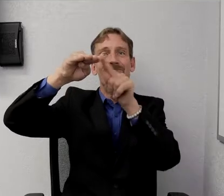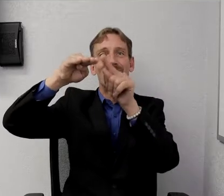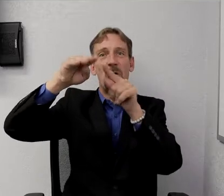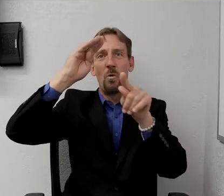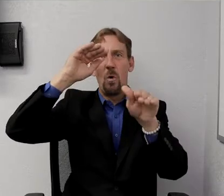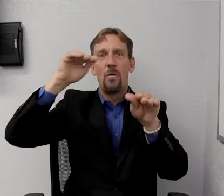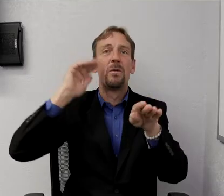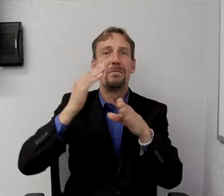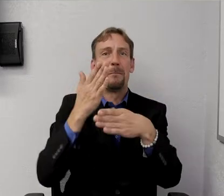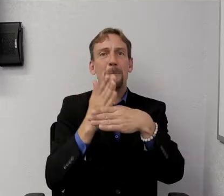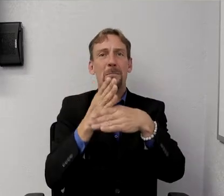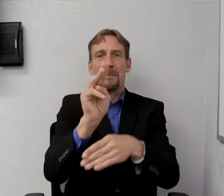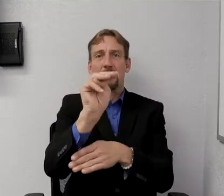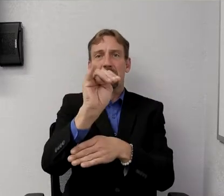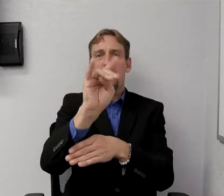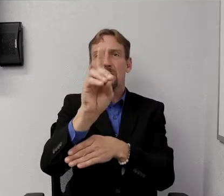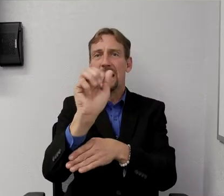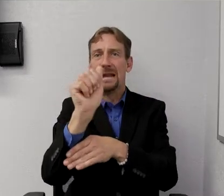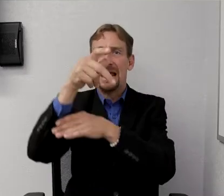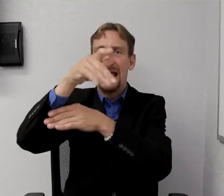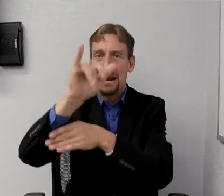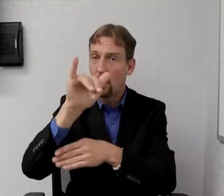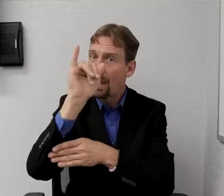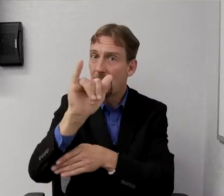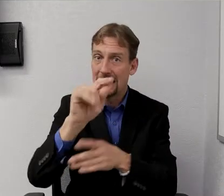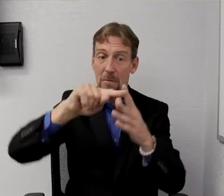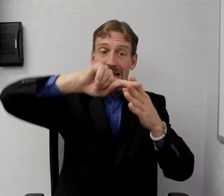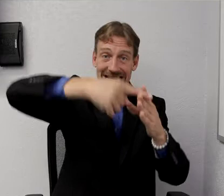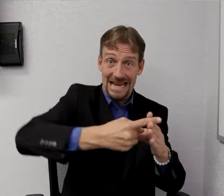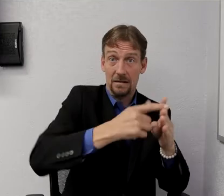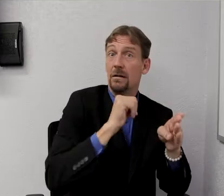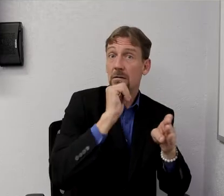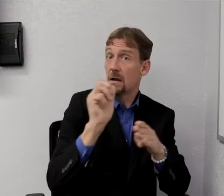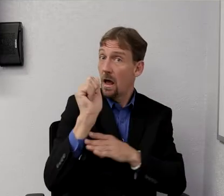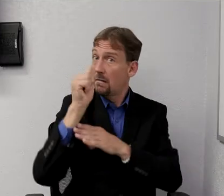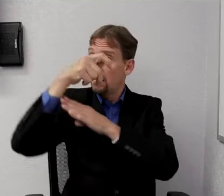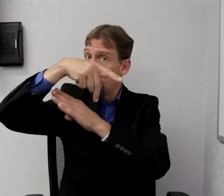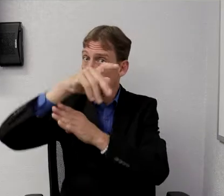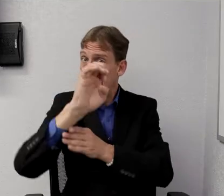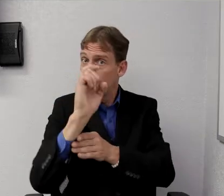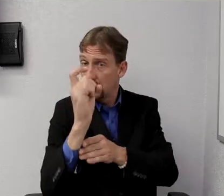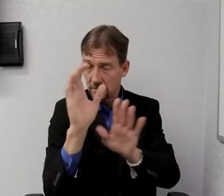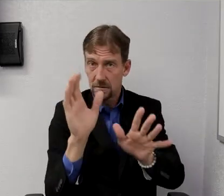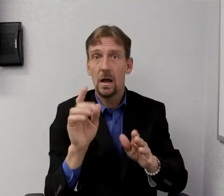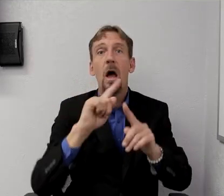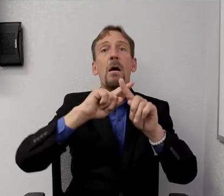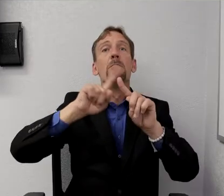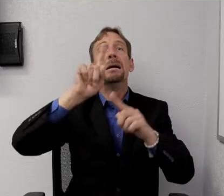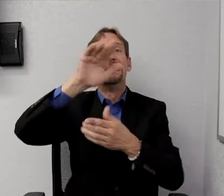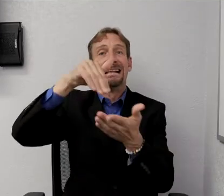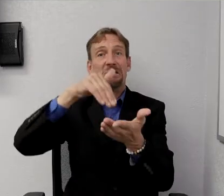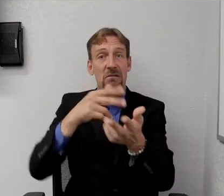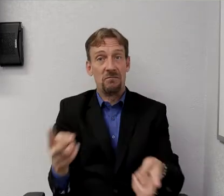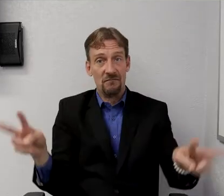mid-April. So that's the beginning, not the apex. And then because of the San Joaquin Valley being less